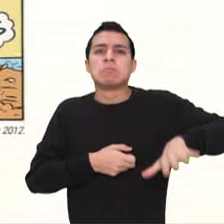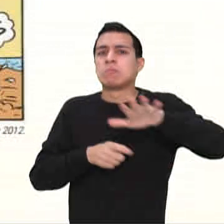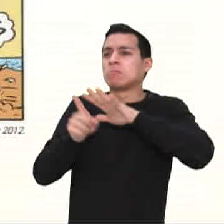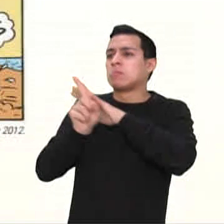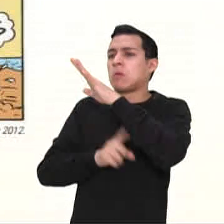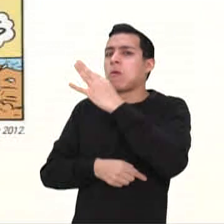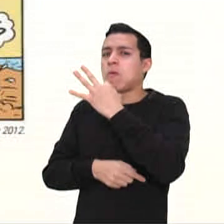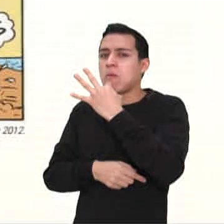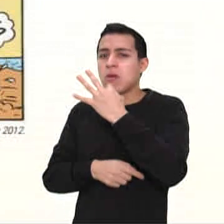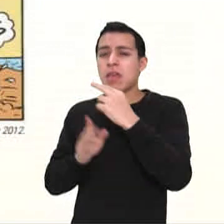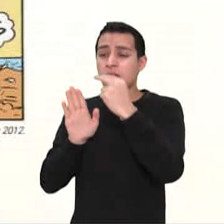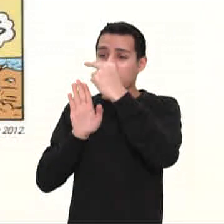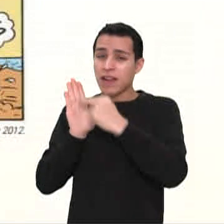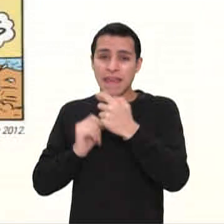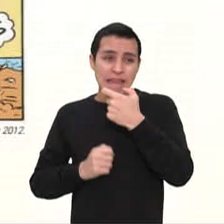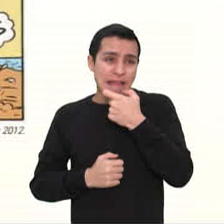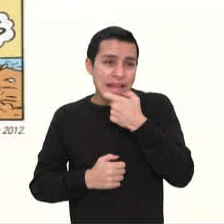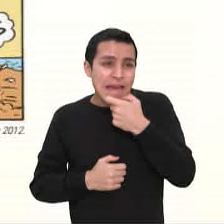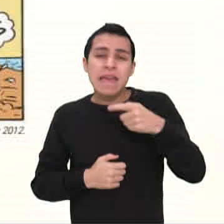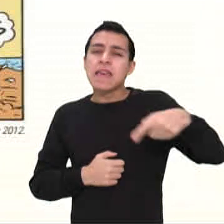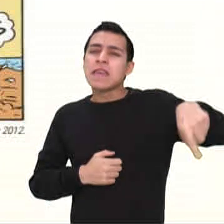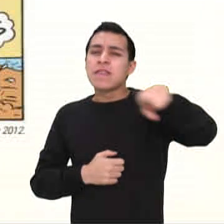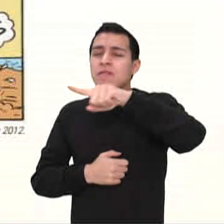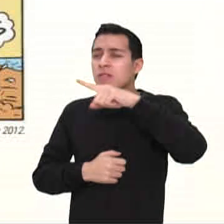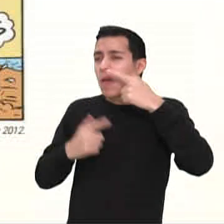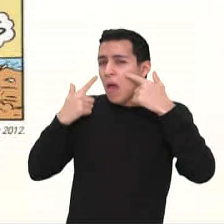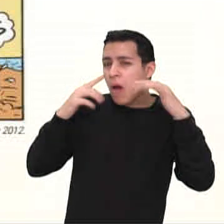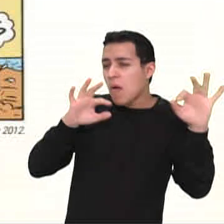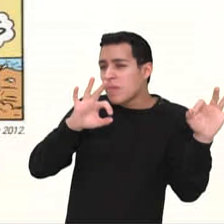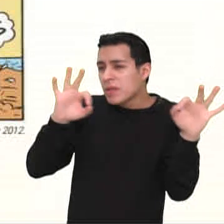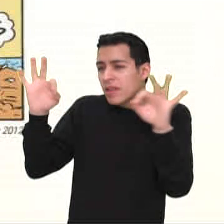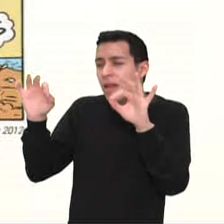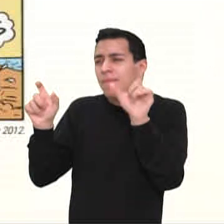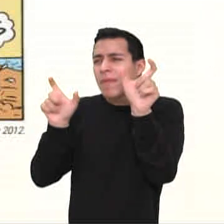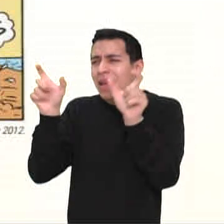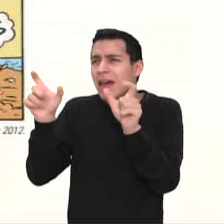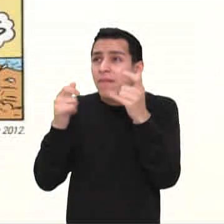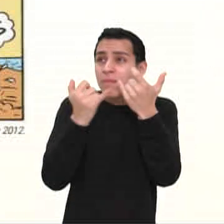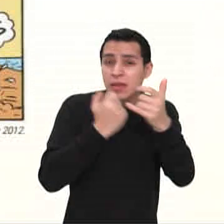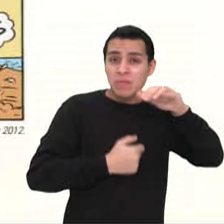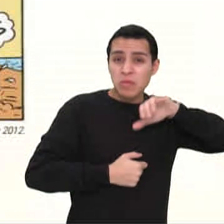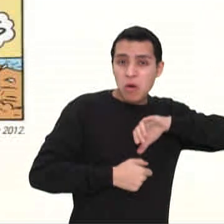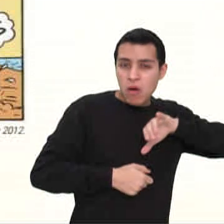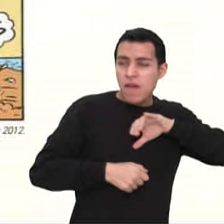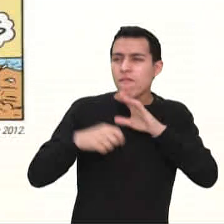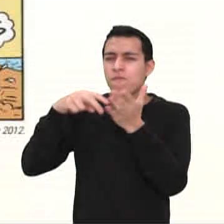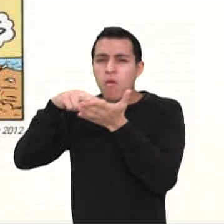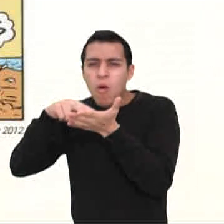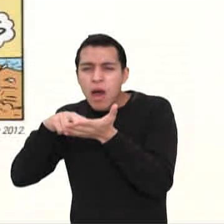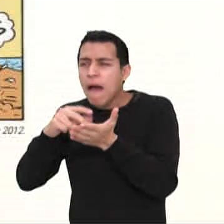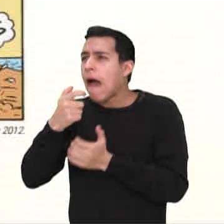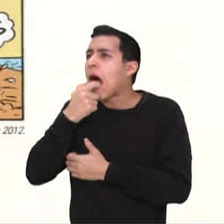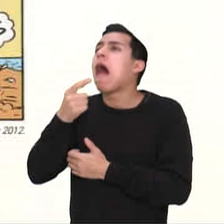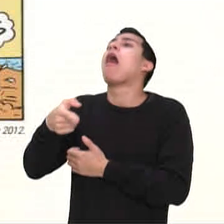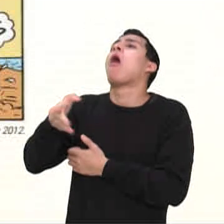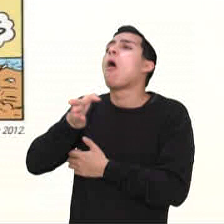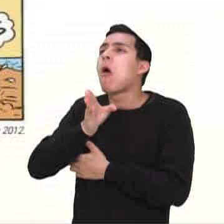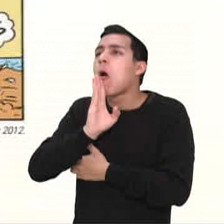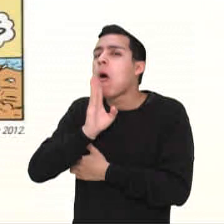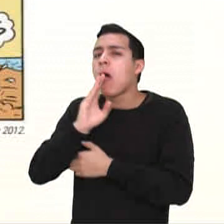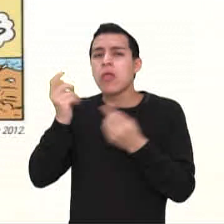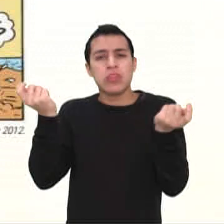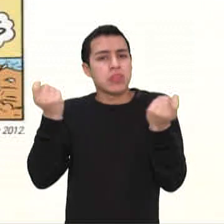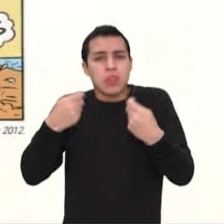vocês em inglês e peço que vocês observem os cognatos, o vocabulário que vocês já têm, sem a gente